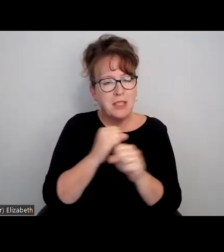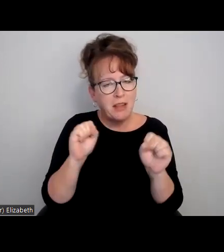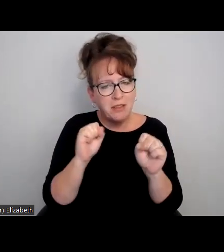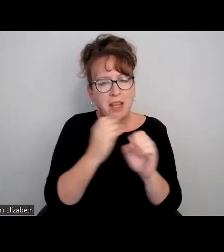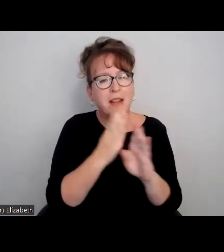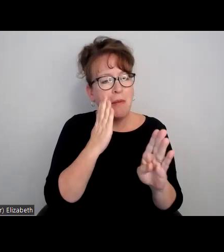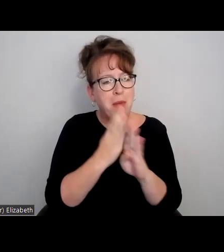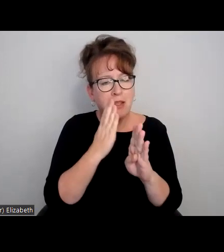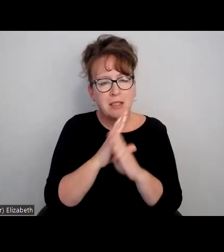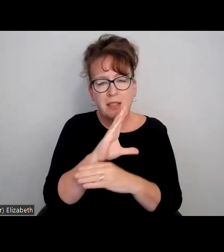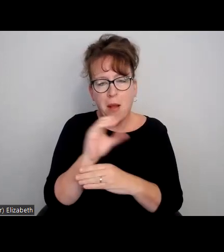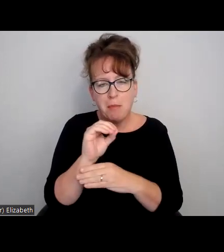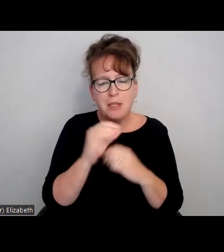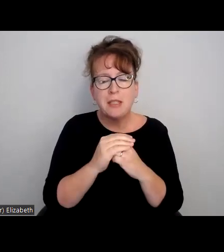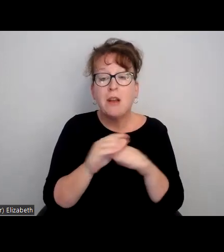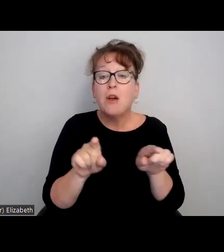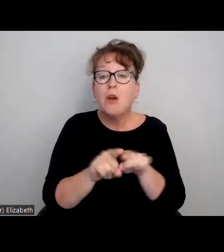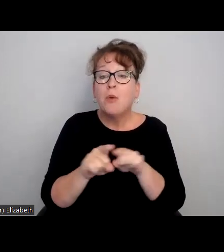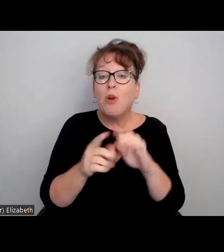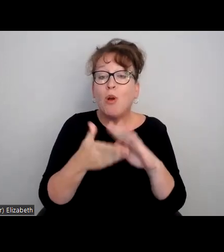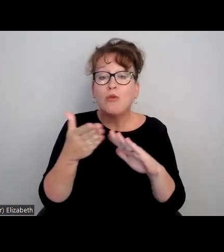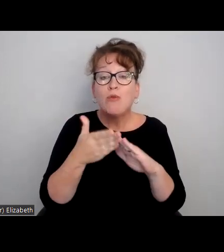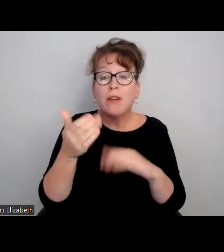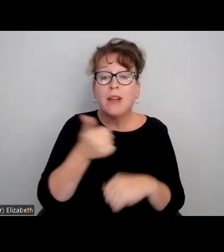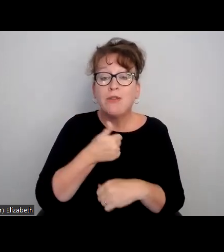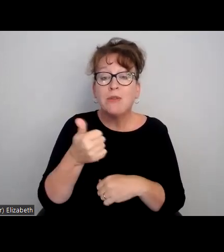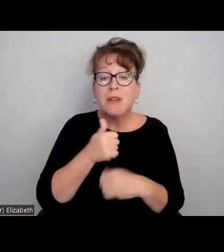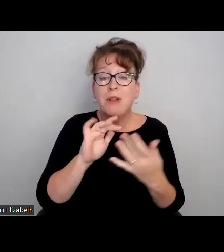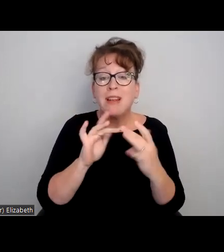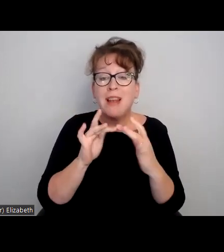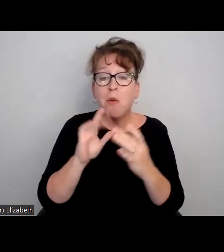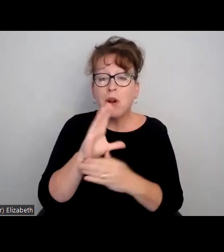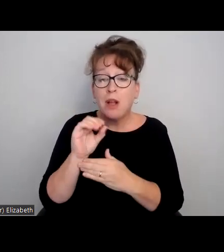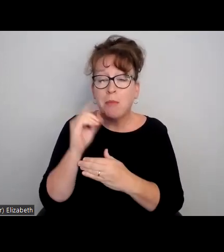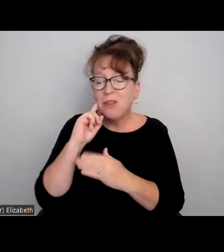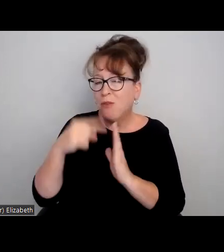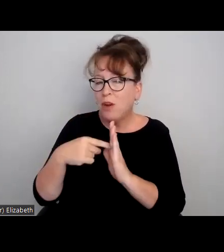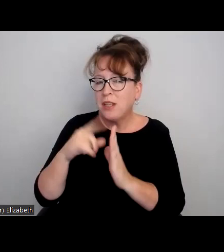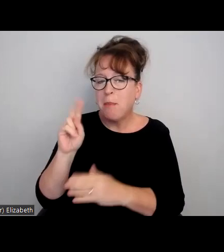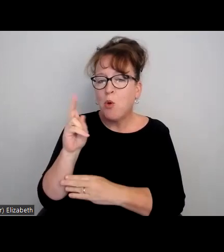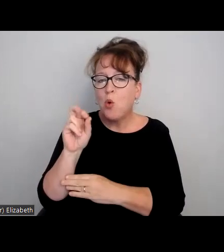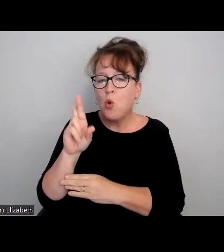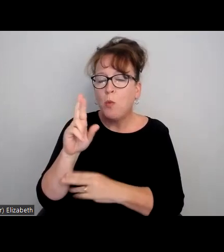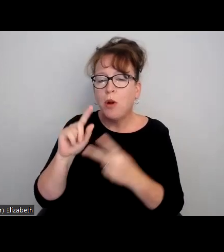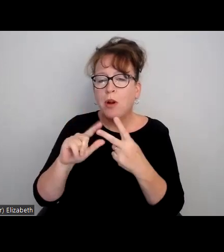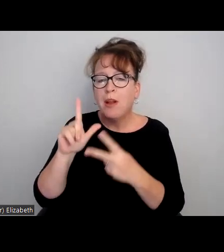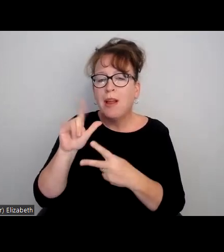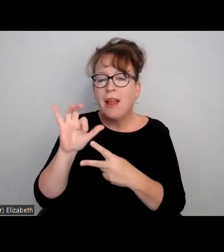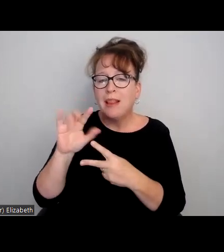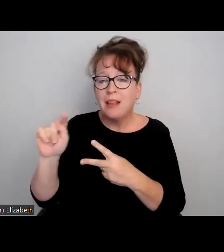rail transit safety. We also regulate the transportation network companies, in other words, Uber and Lyft. We oversee the safety of natural